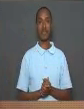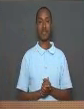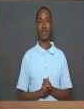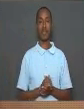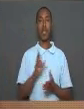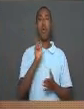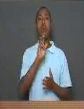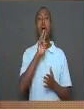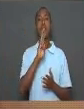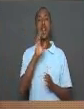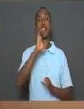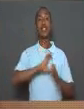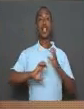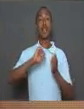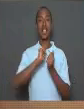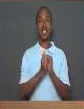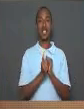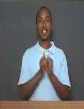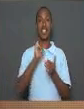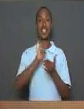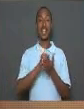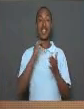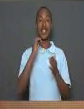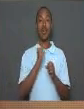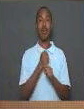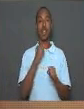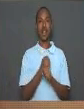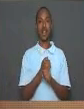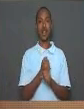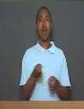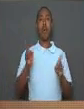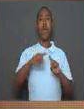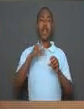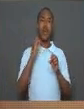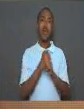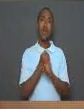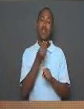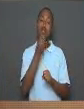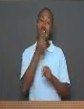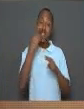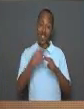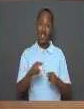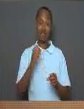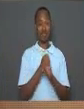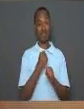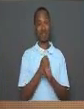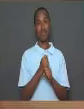What are the chemical changes that occur when you cook an egg?